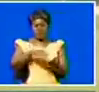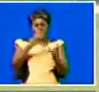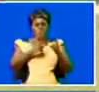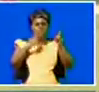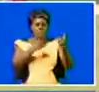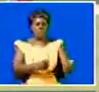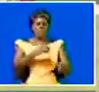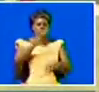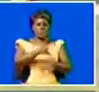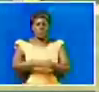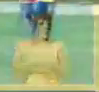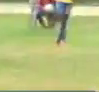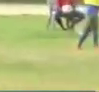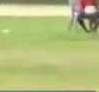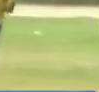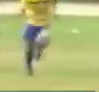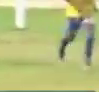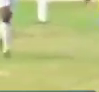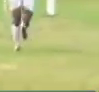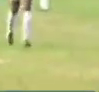to be discovered.